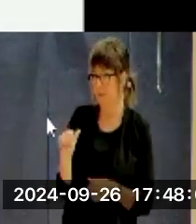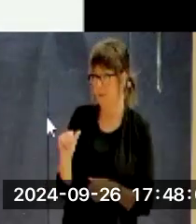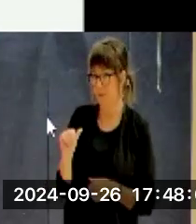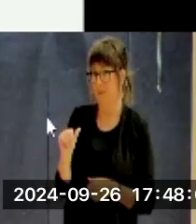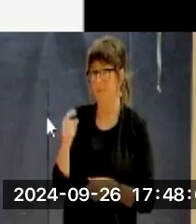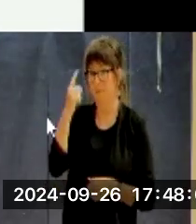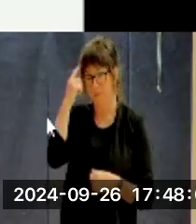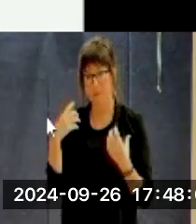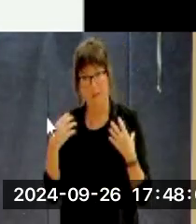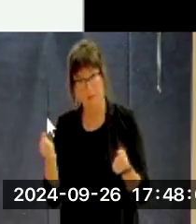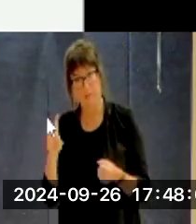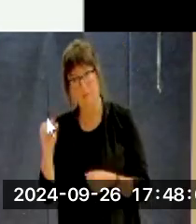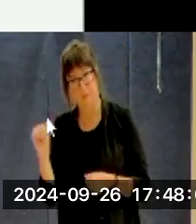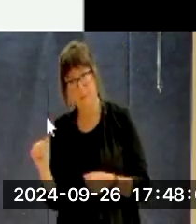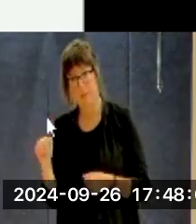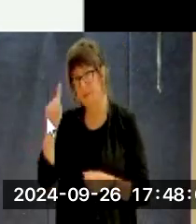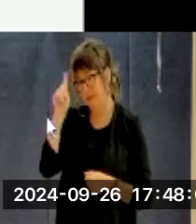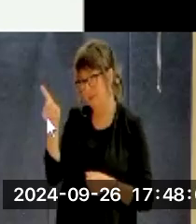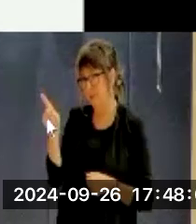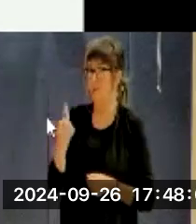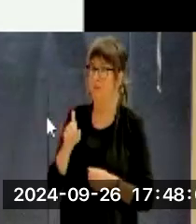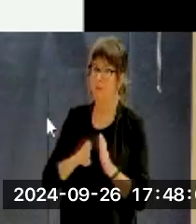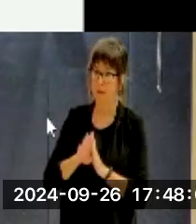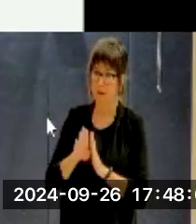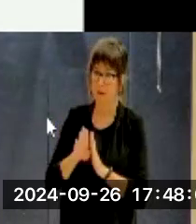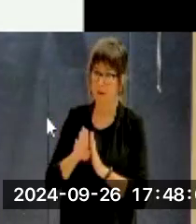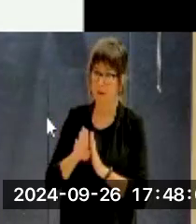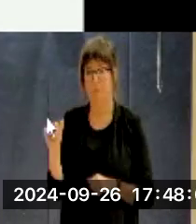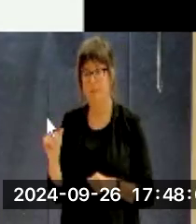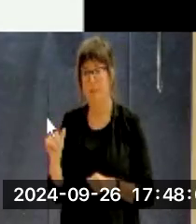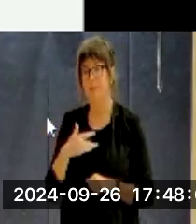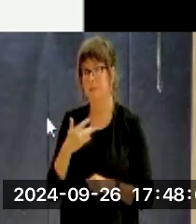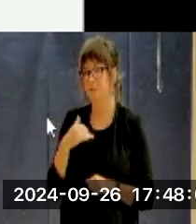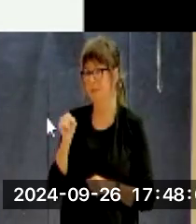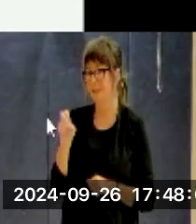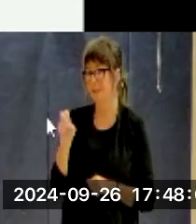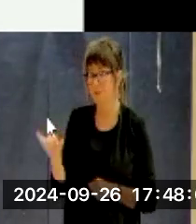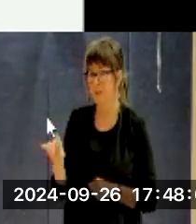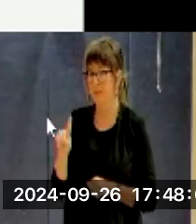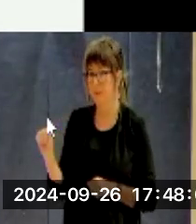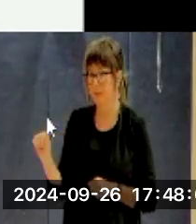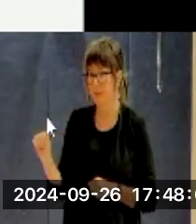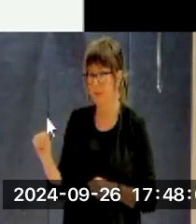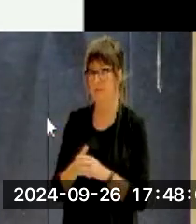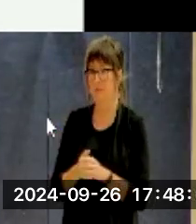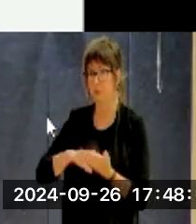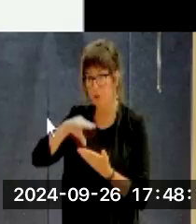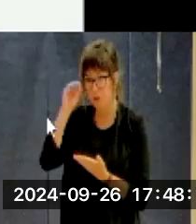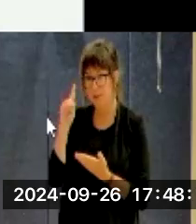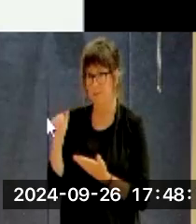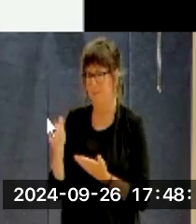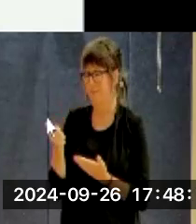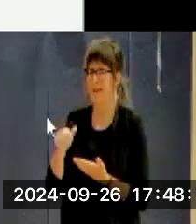mental health disabilities, intellectual and developmental disabilities, sensory disabilities, learning disabilities, literally